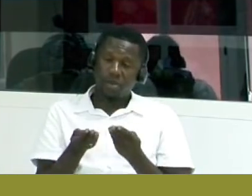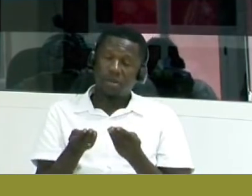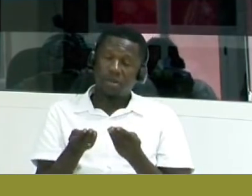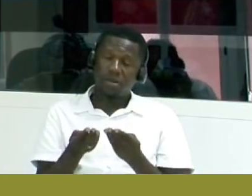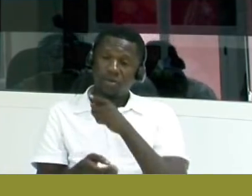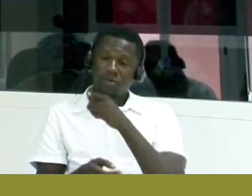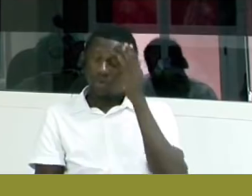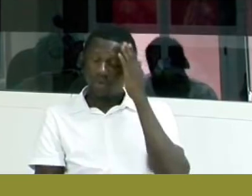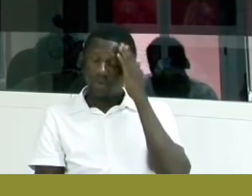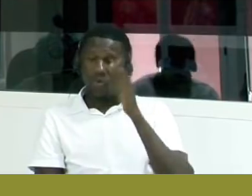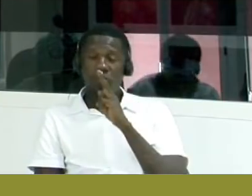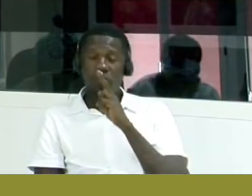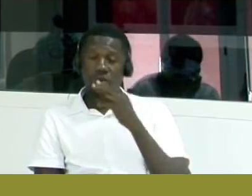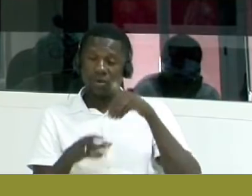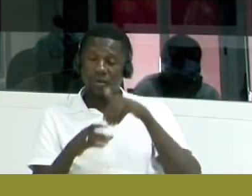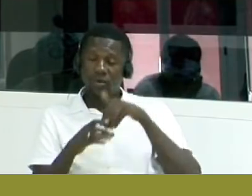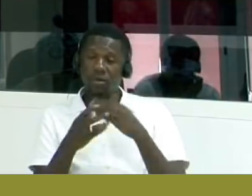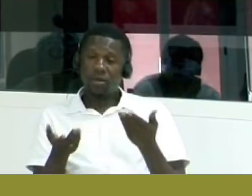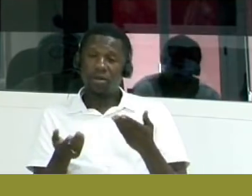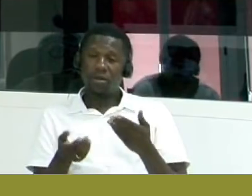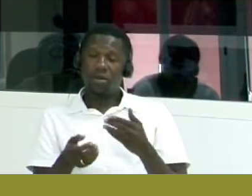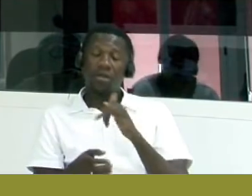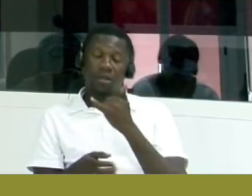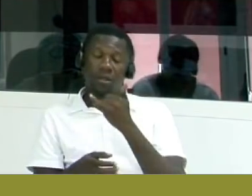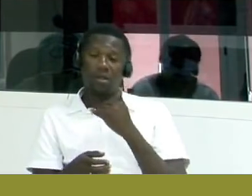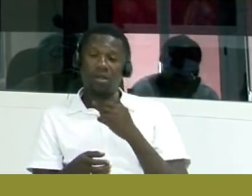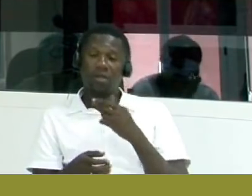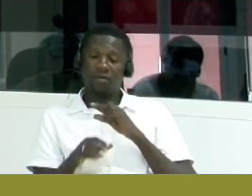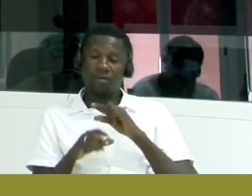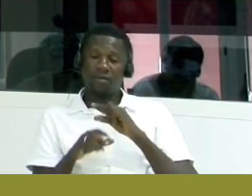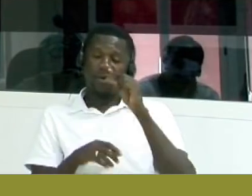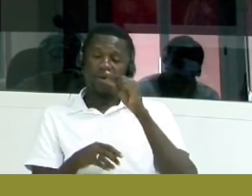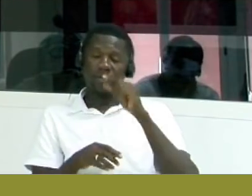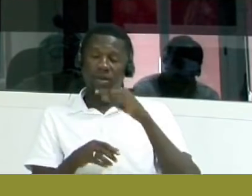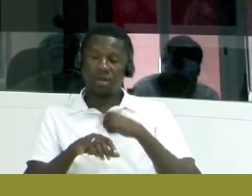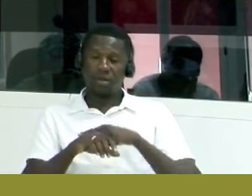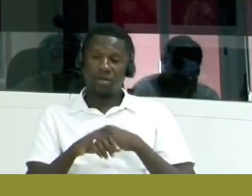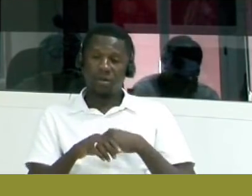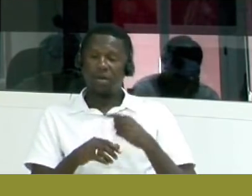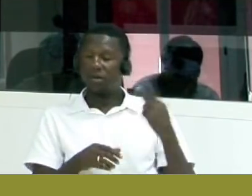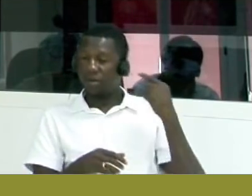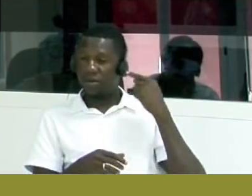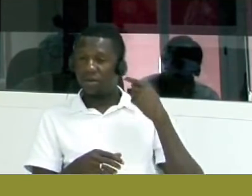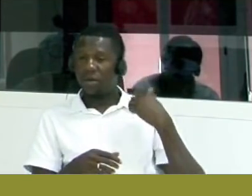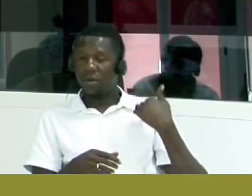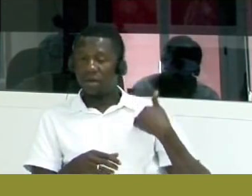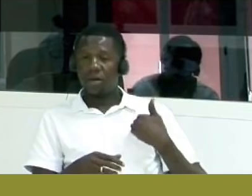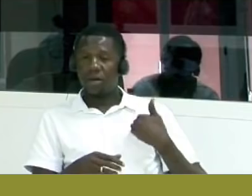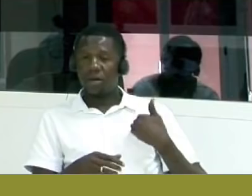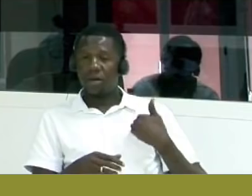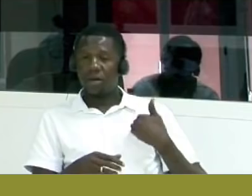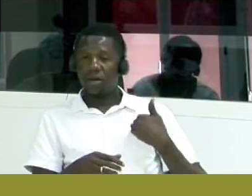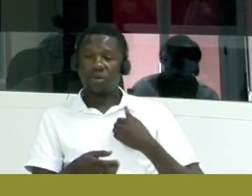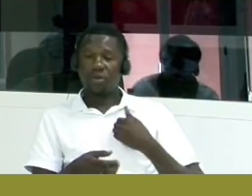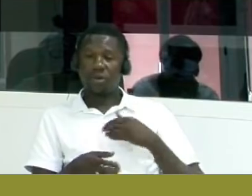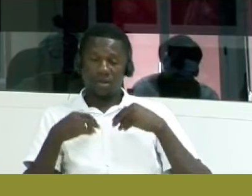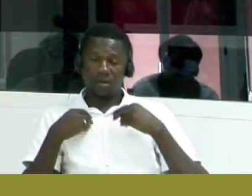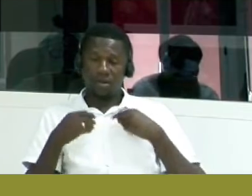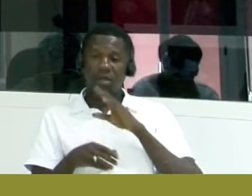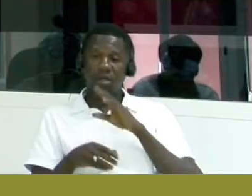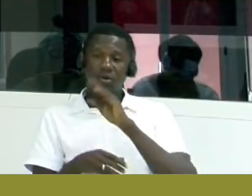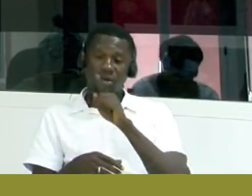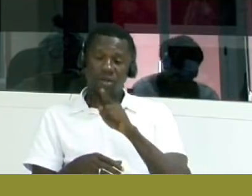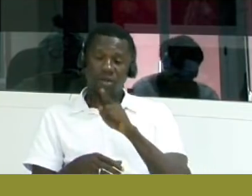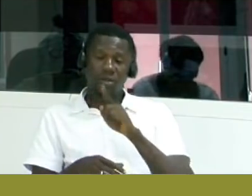fact, the few times I have had cause to listen to the proceedings of the commission, I have had people accepting that they did this and the other.